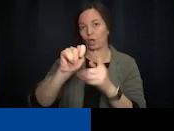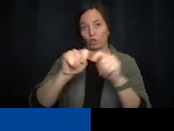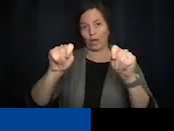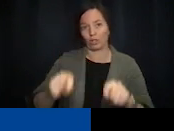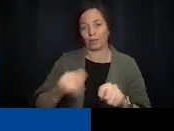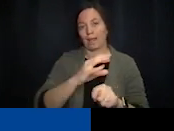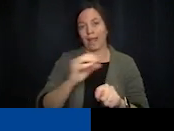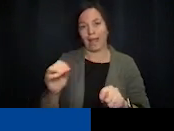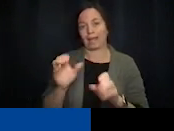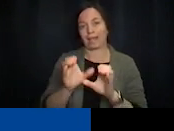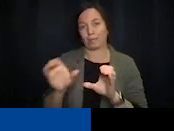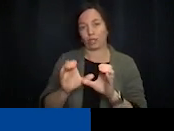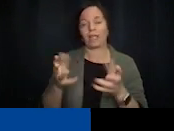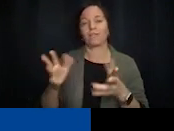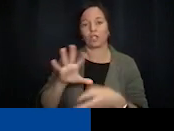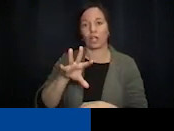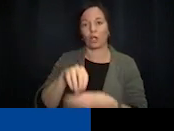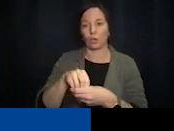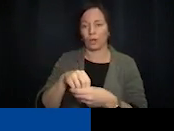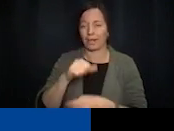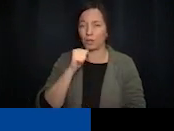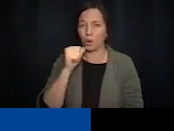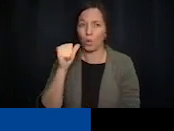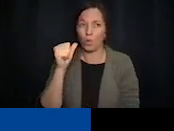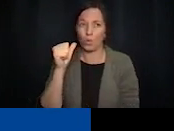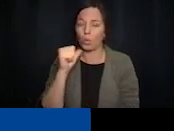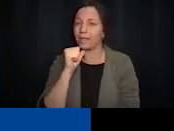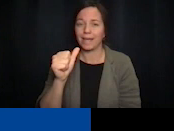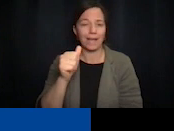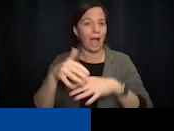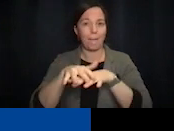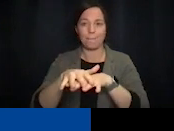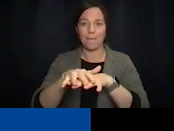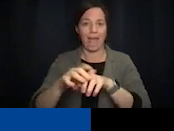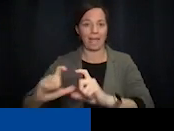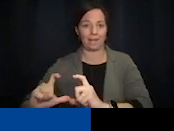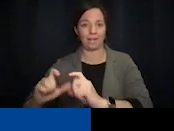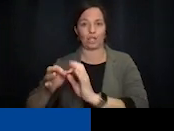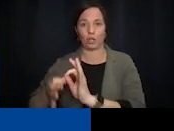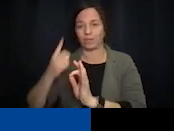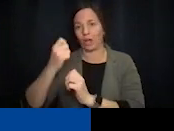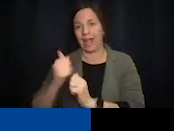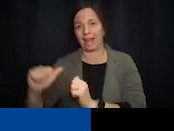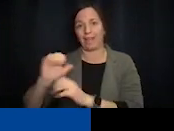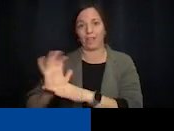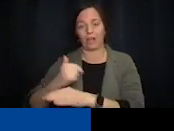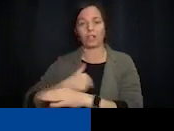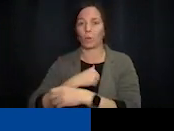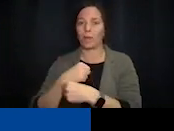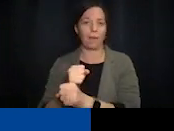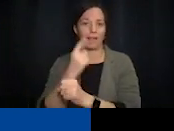and captionings included. We did not embed interpreters in any of the videos that we produced anyway as part of